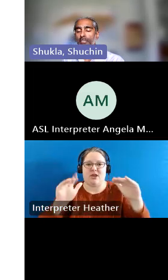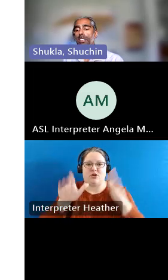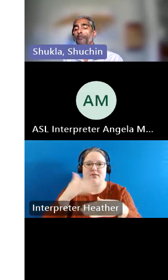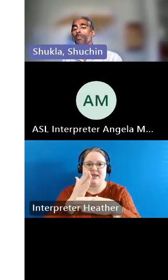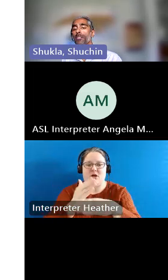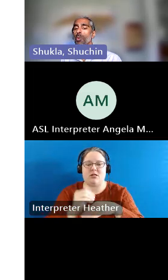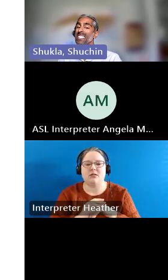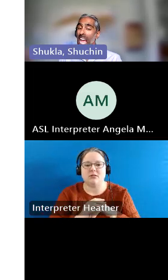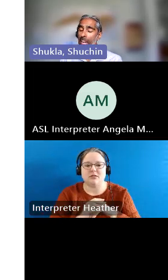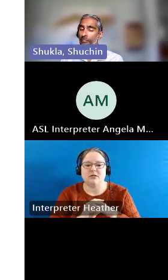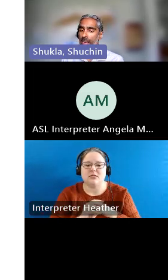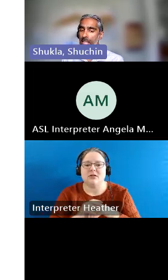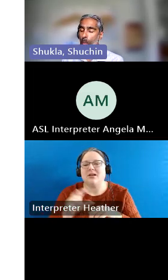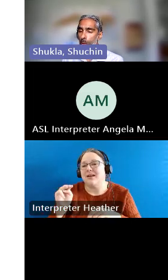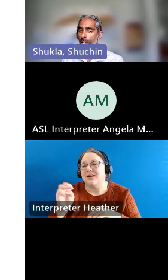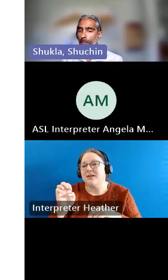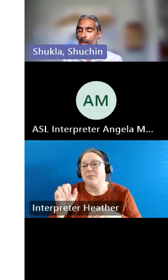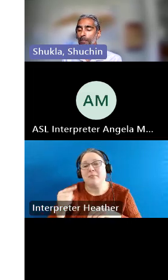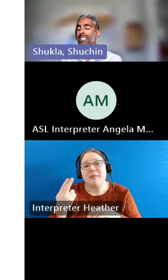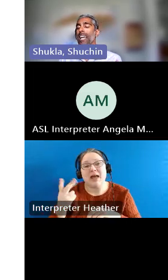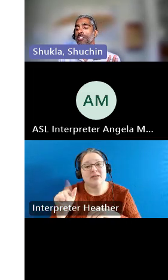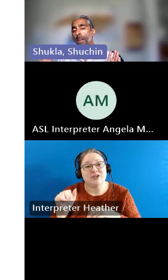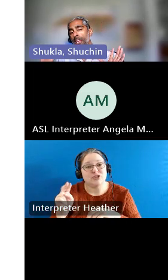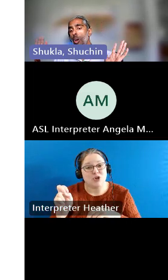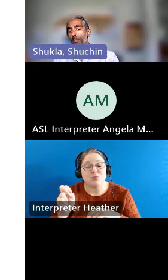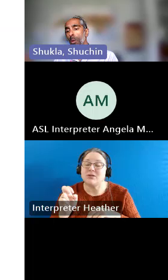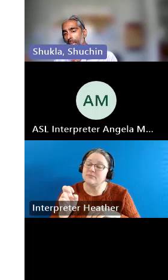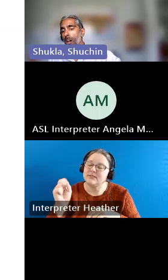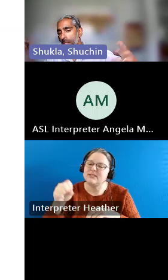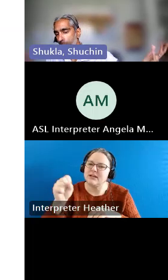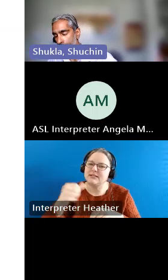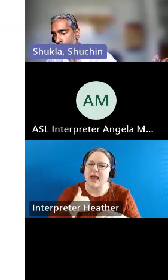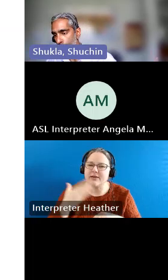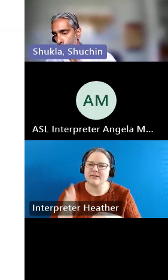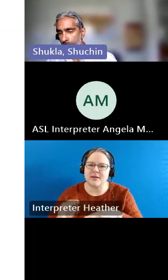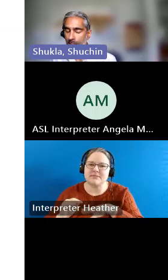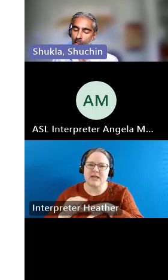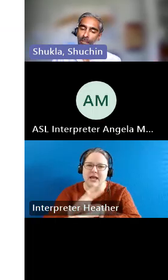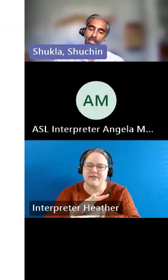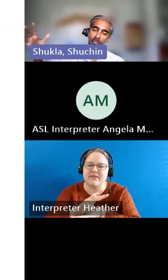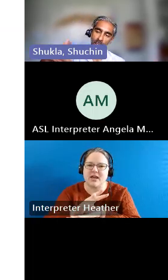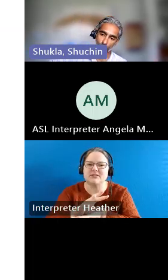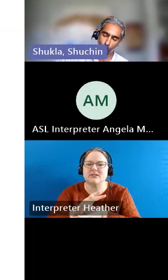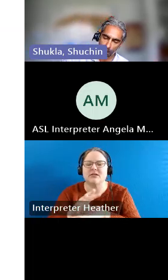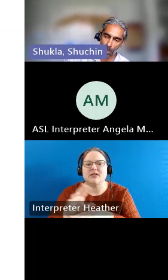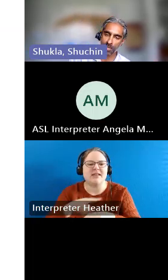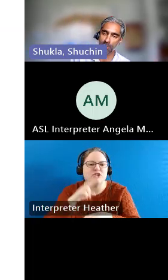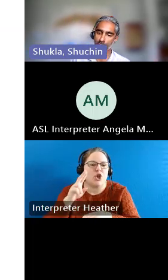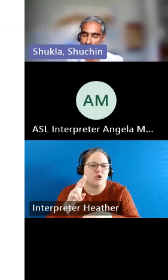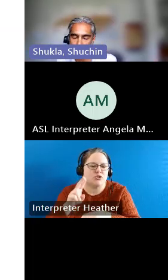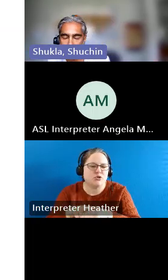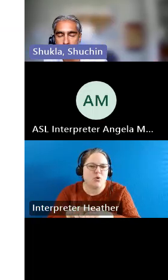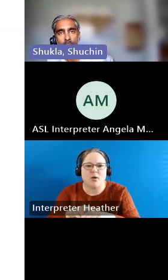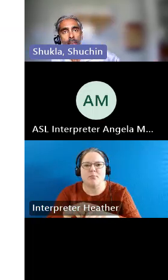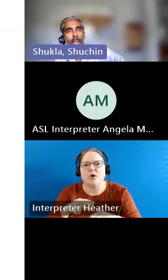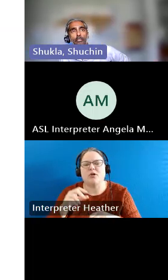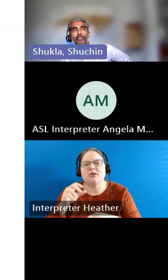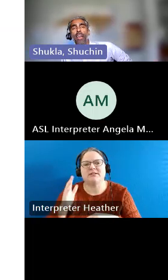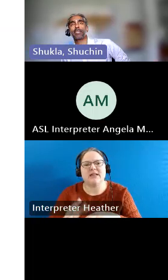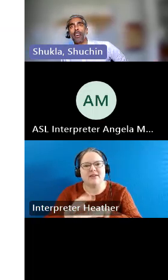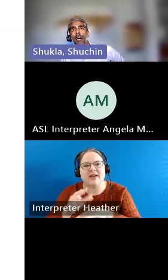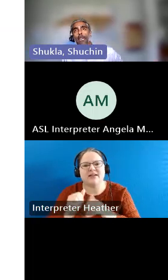Methadone does have some sort of side effects that we worry about besides just being an opioid that causes all the normal opioid side effects. It affects your hormones to a certain